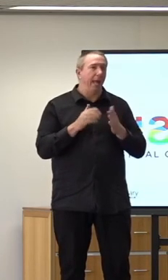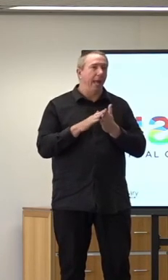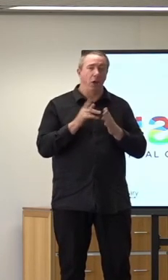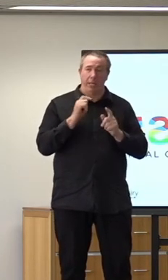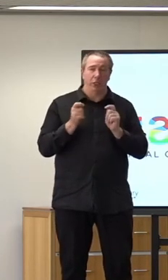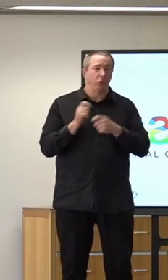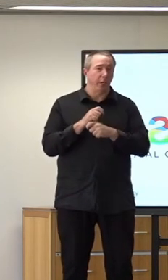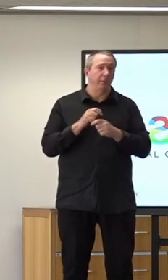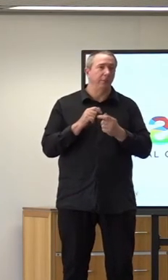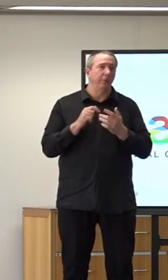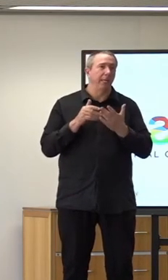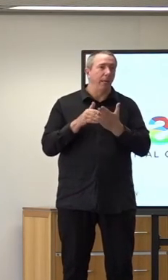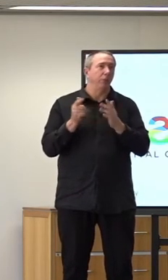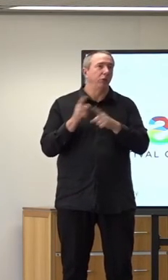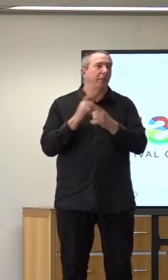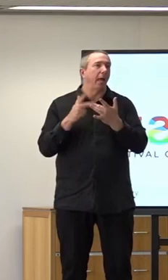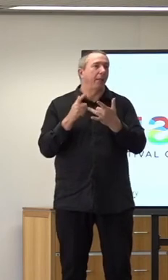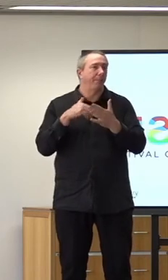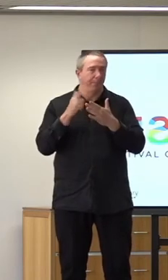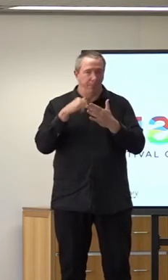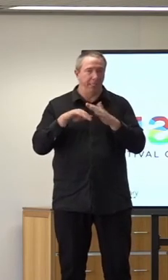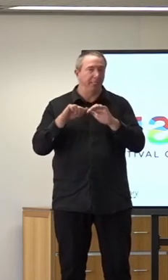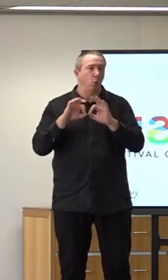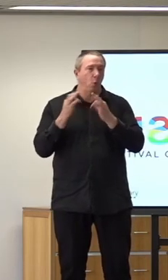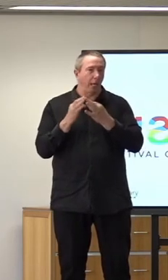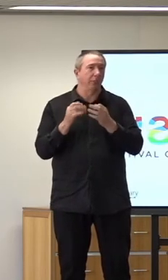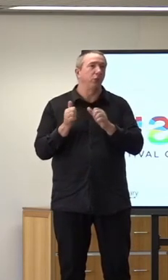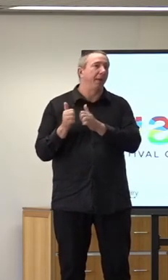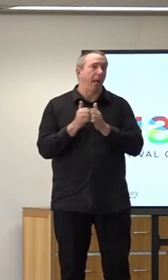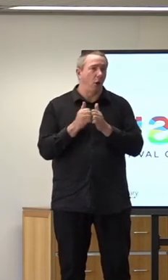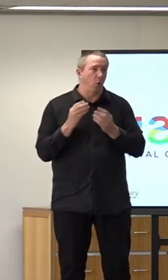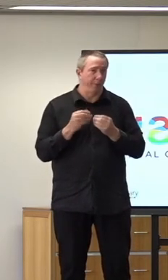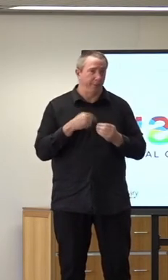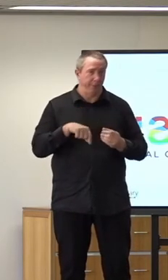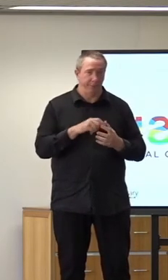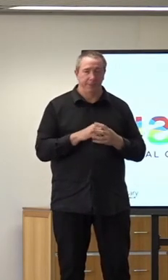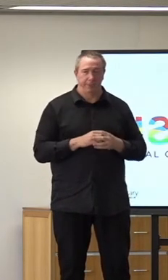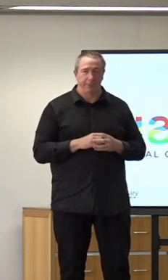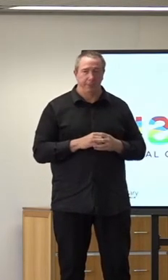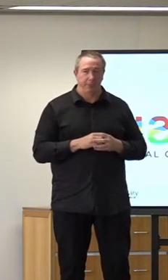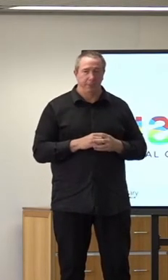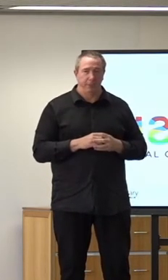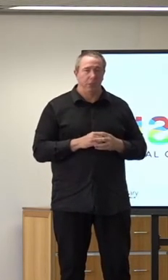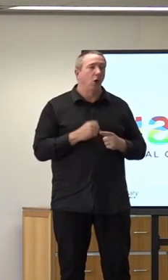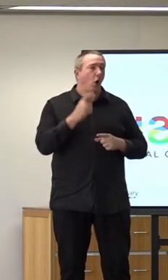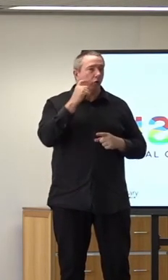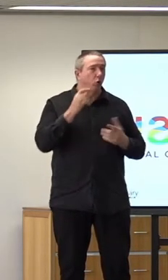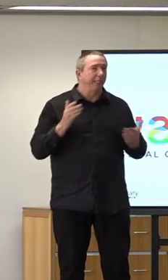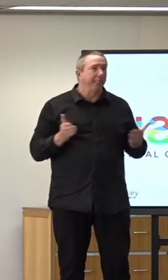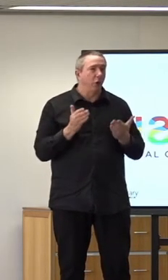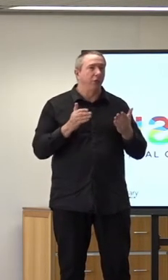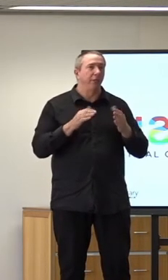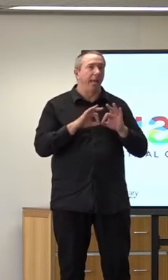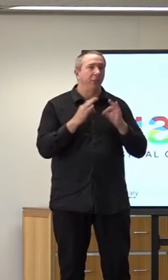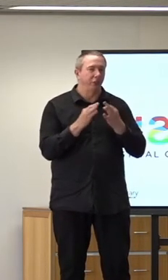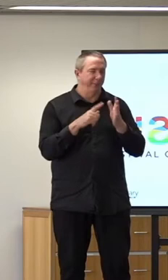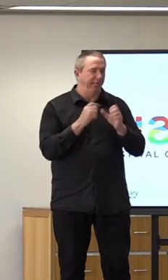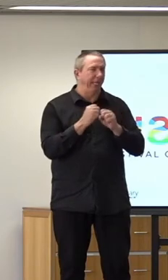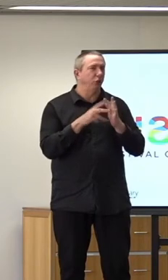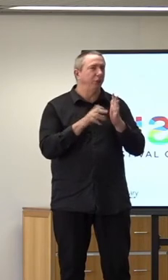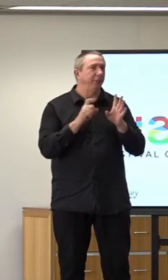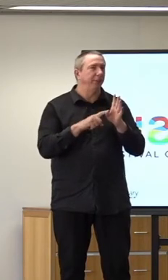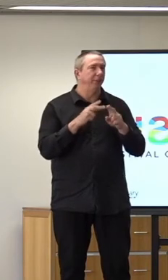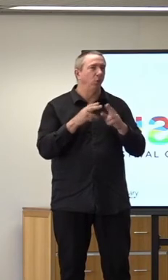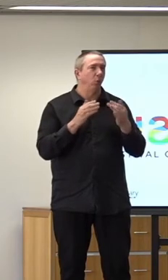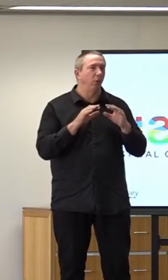change others in our organisation to be an ally too with me. I try to encourage agency for our artists,